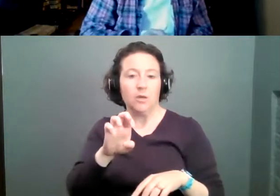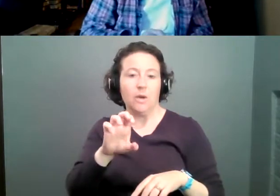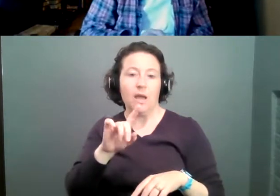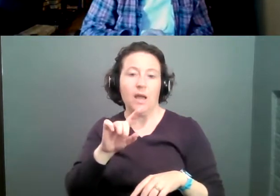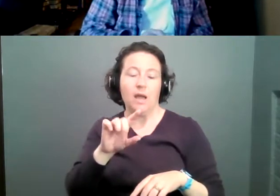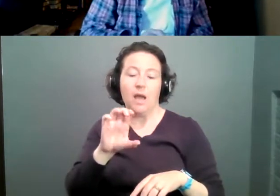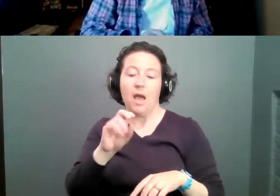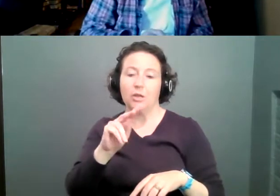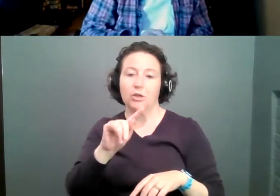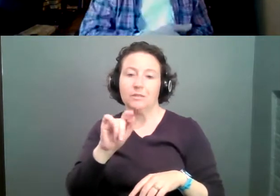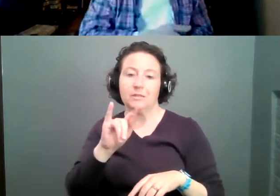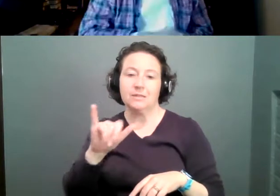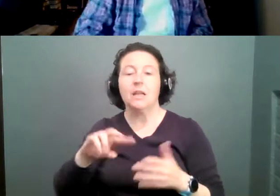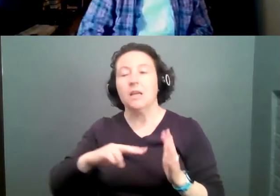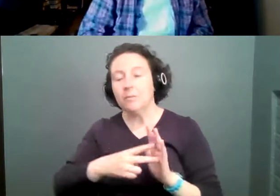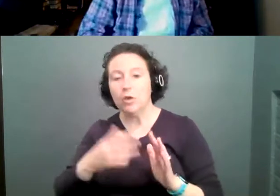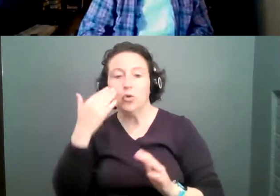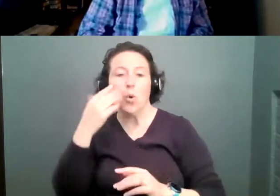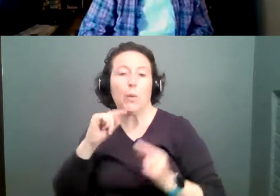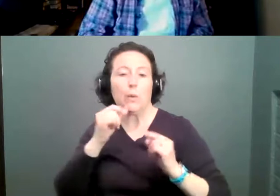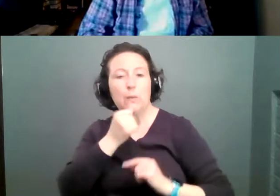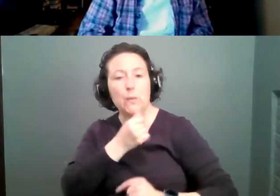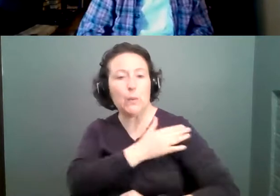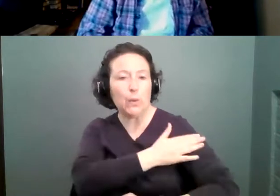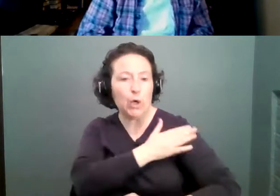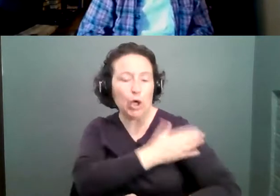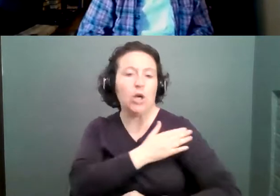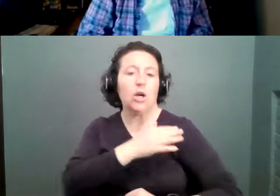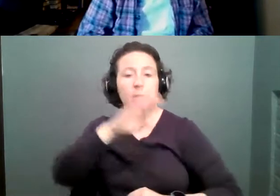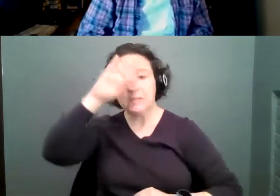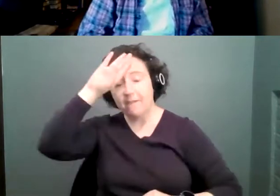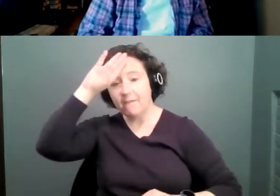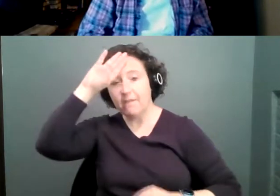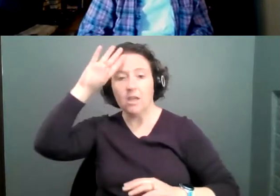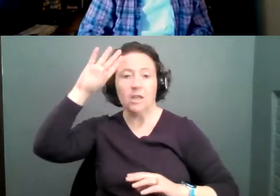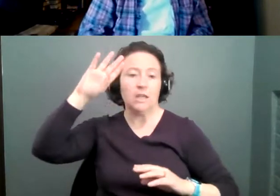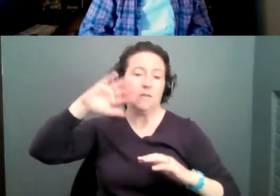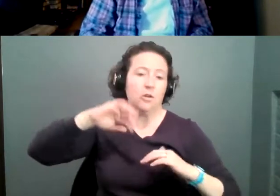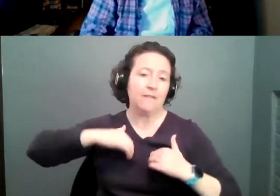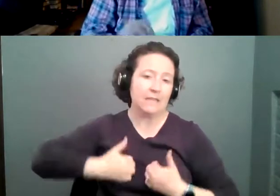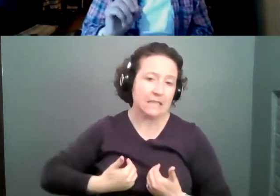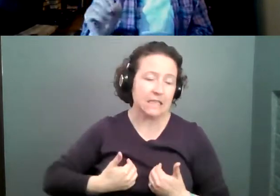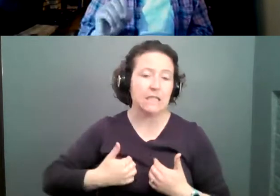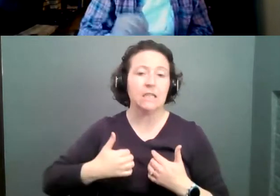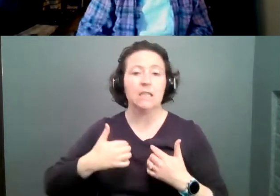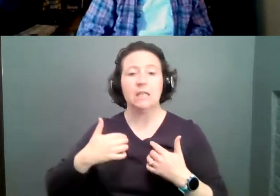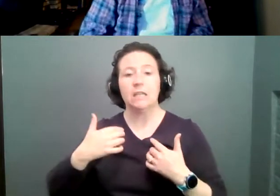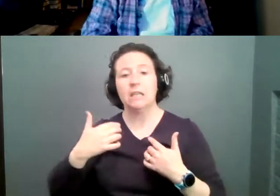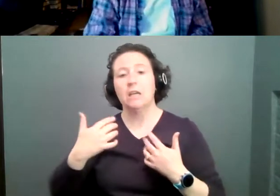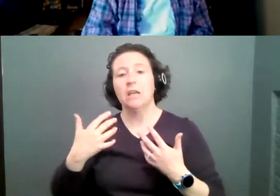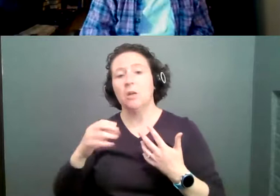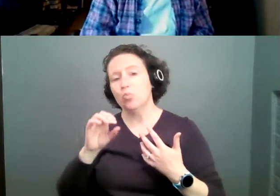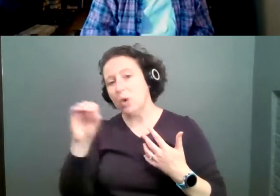arms, fatigue, fever, swollen glands, at rates consistent with, or maybe even a little bit